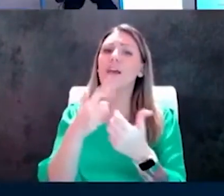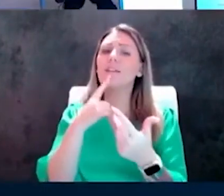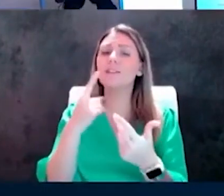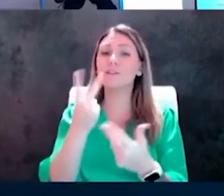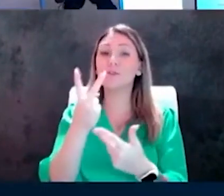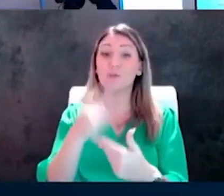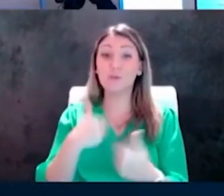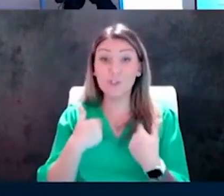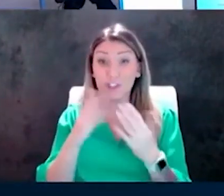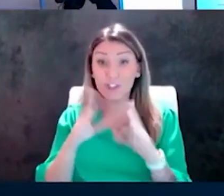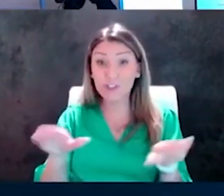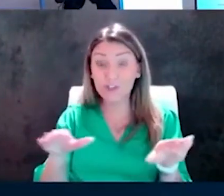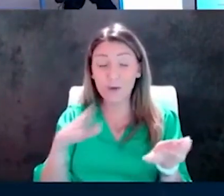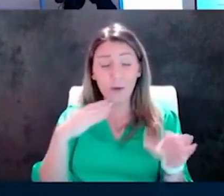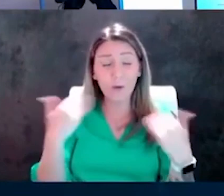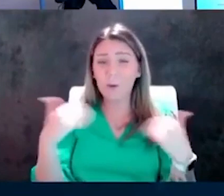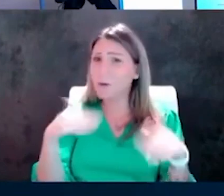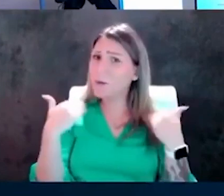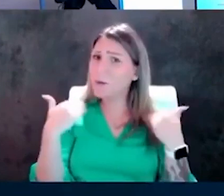Holy cow.